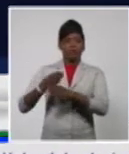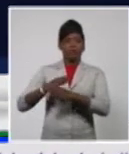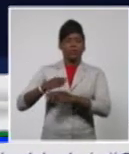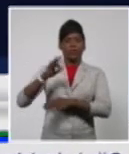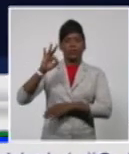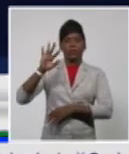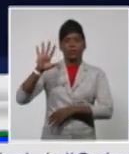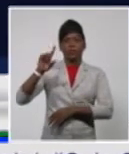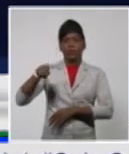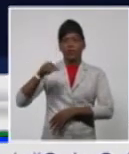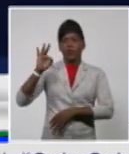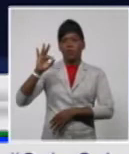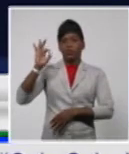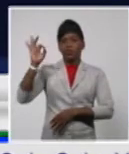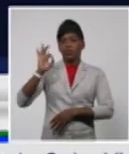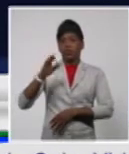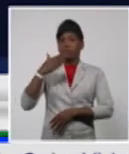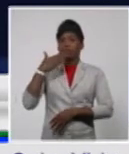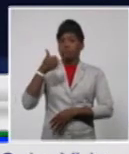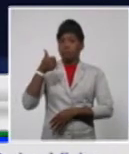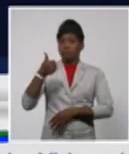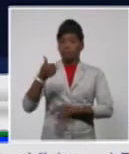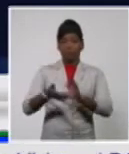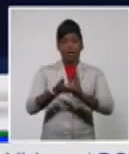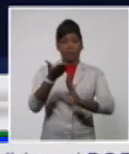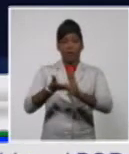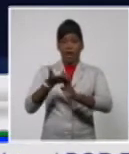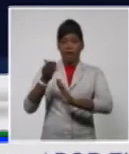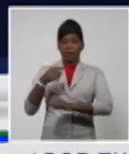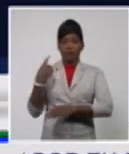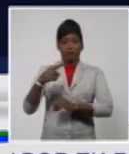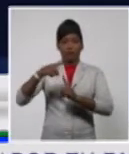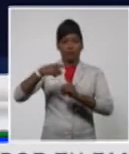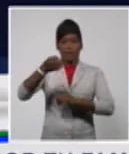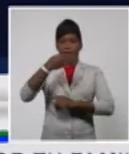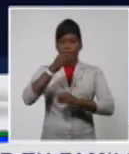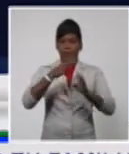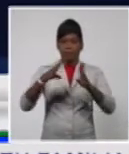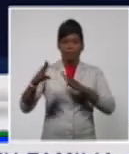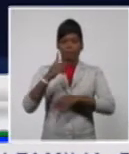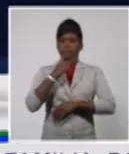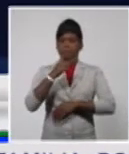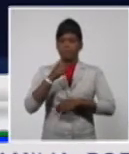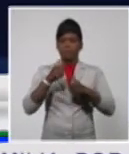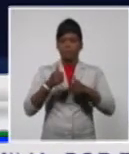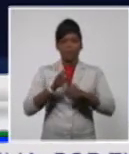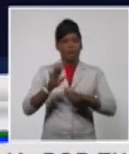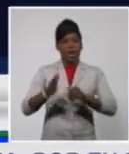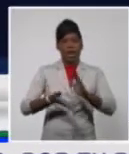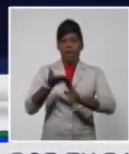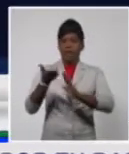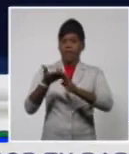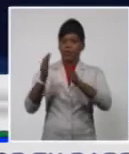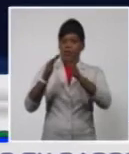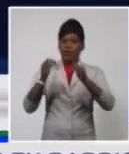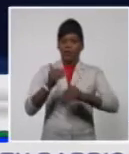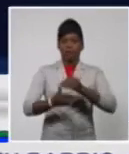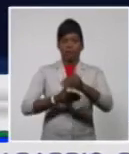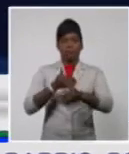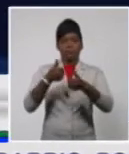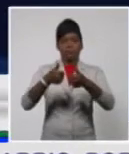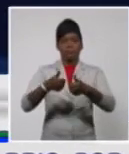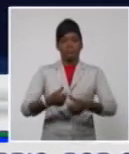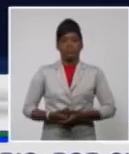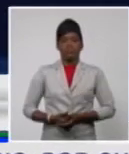patient joined the serious condition. Two patients previously reported as serious are now being closely